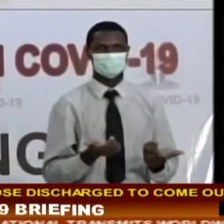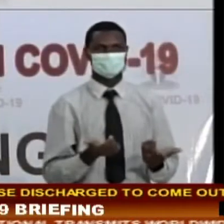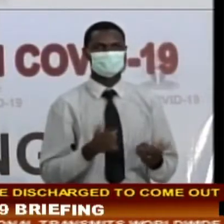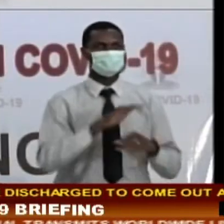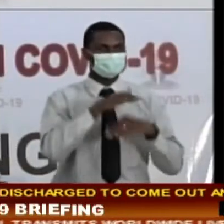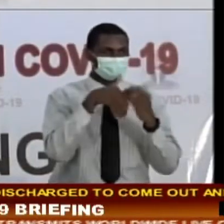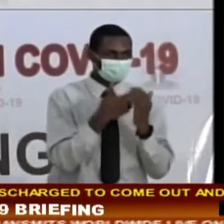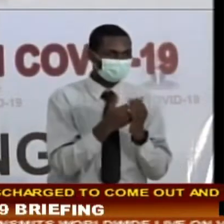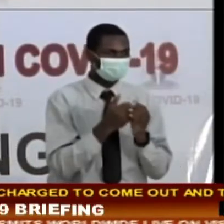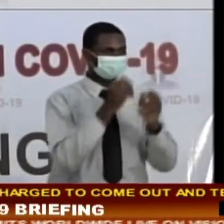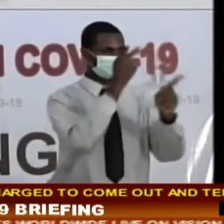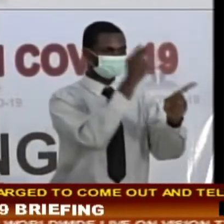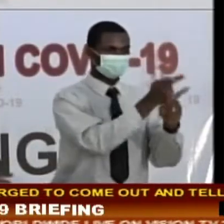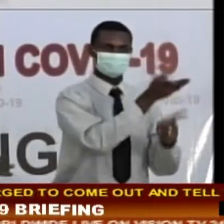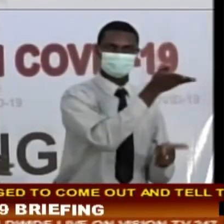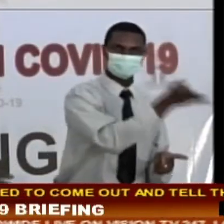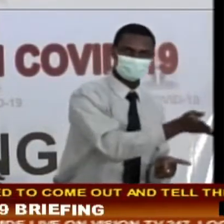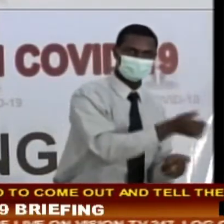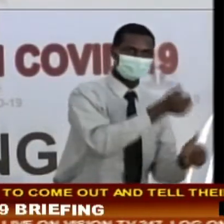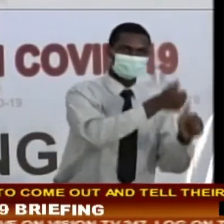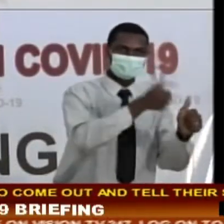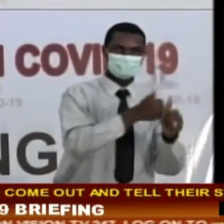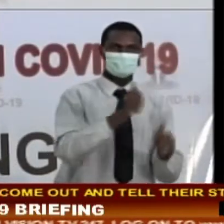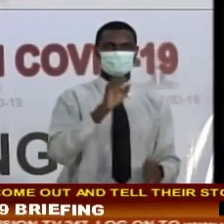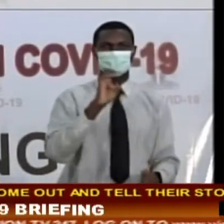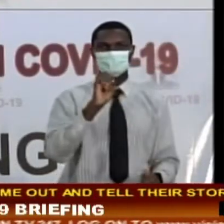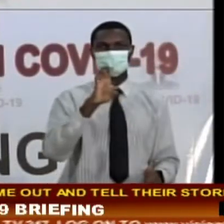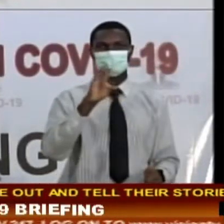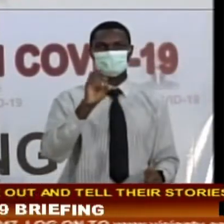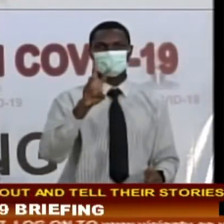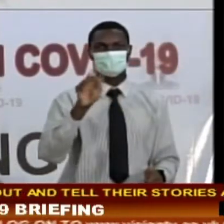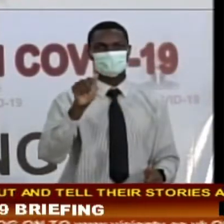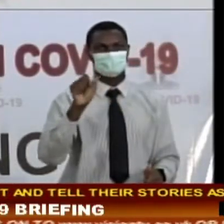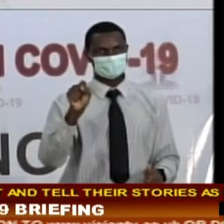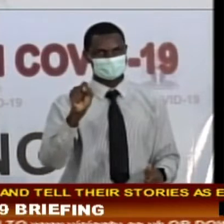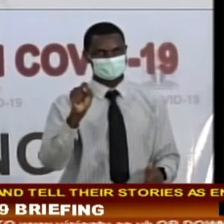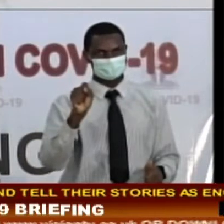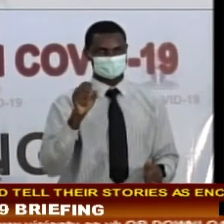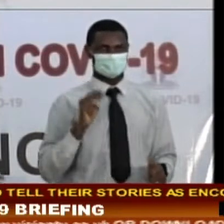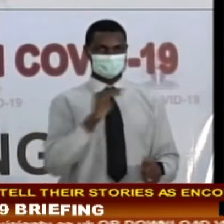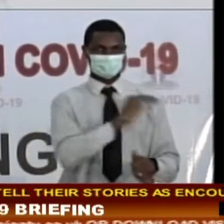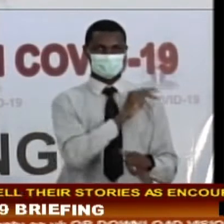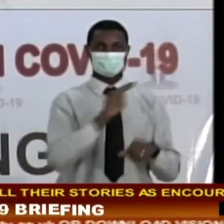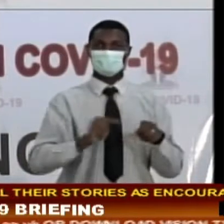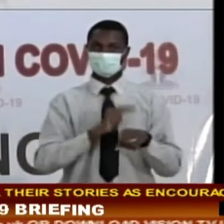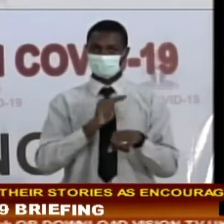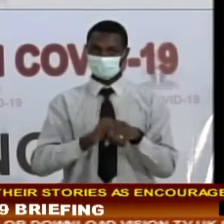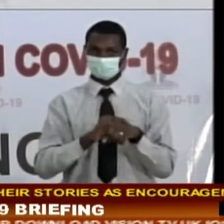and every echas member nation has been asked to go to guinea BAU and